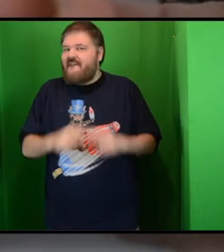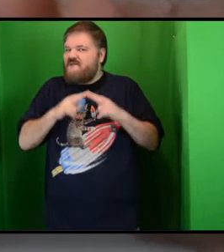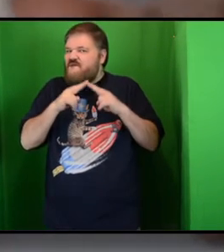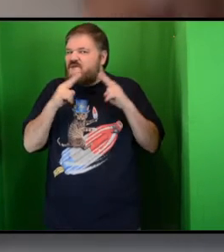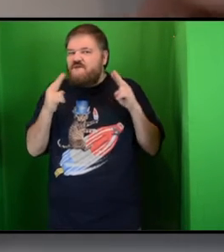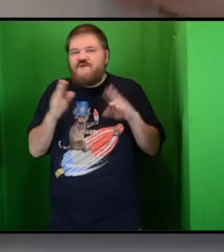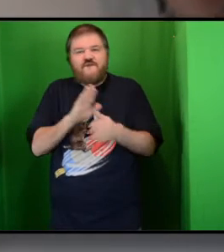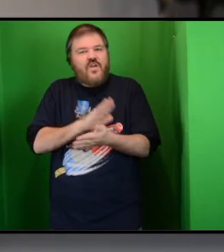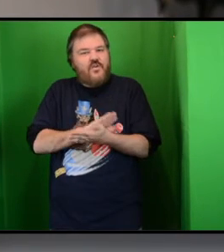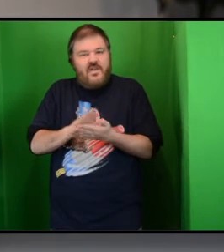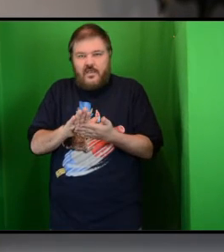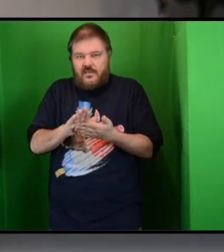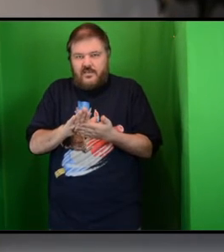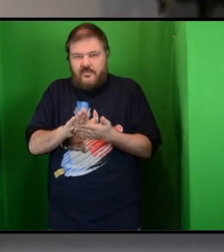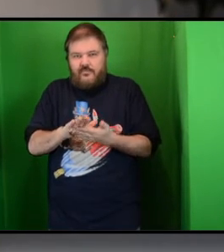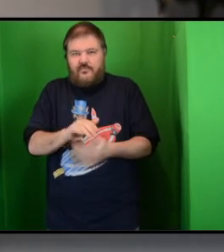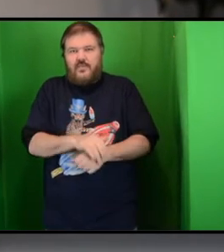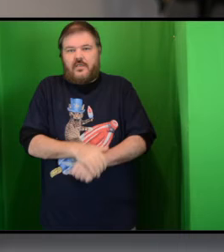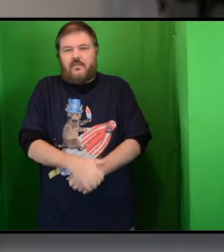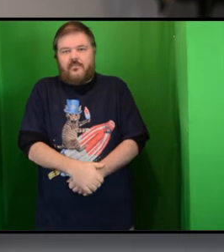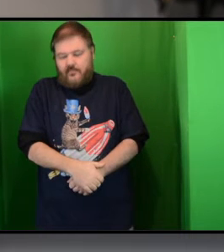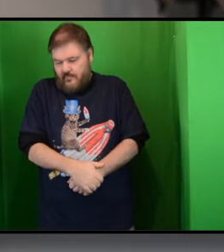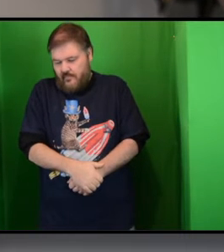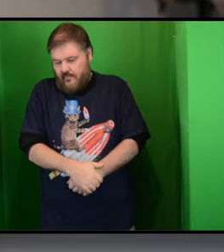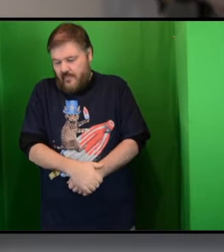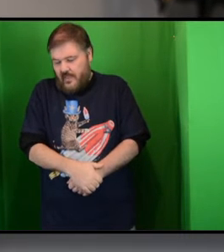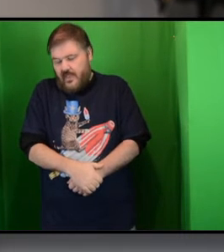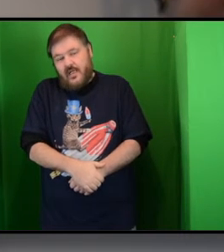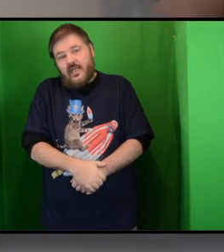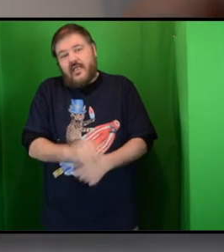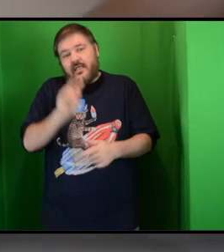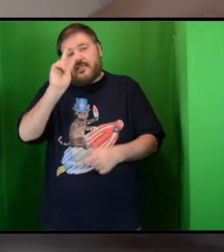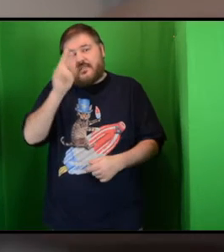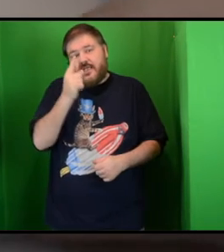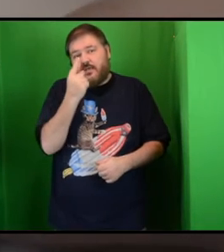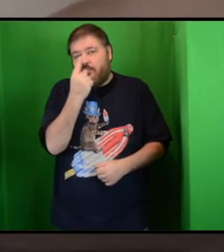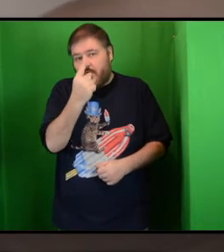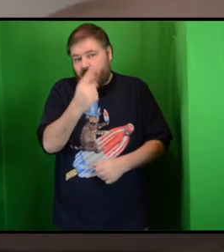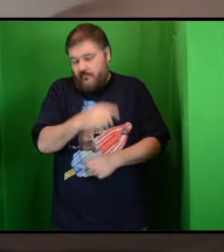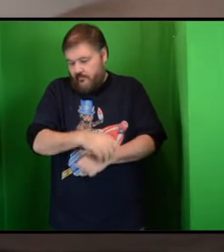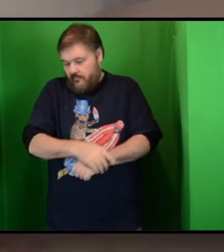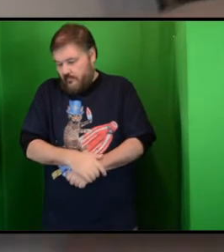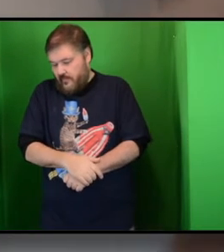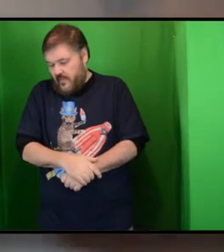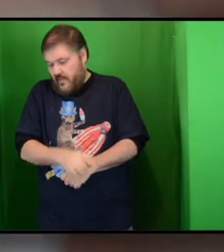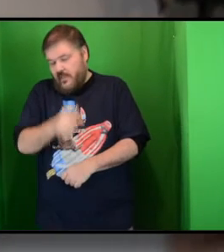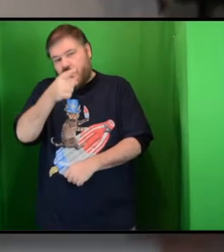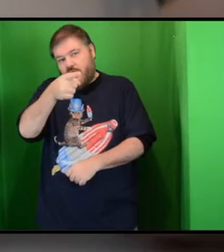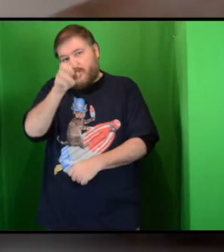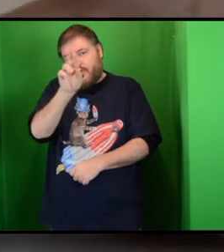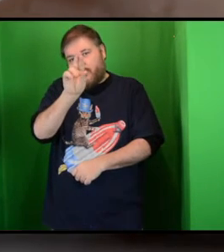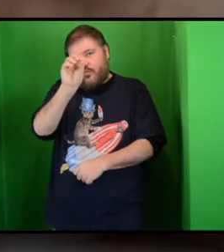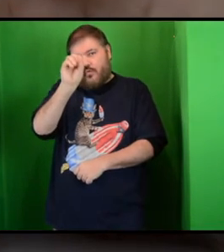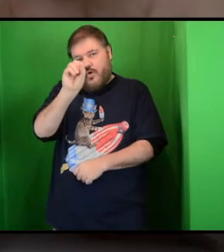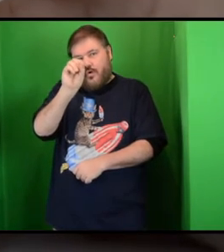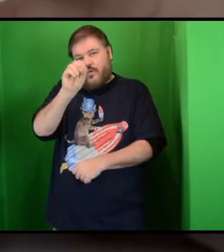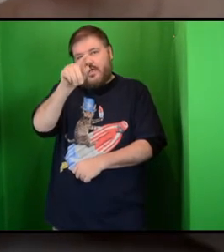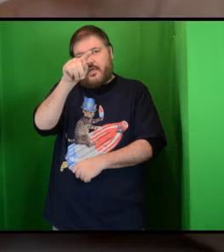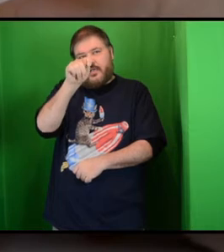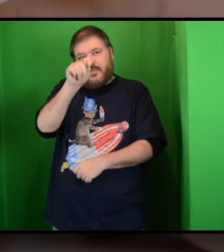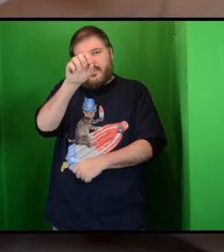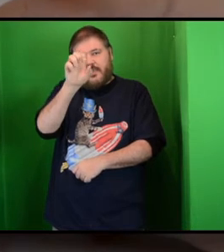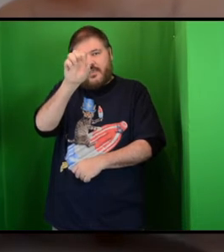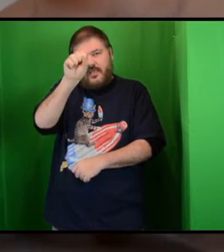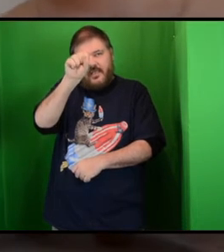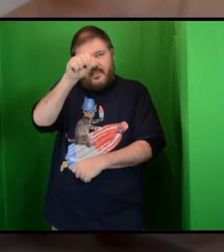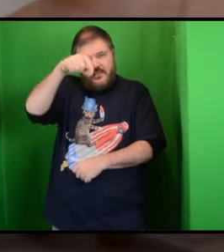his entire body, with a gray head, with some purple and blue, and a little bit of yellow. Very